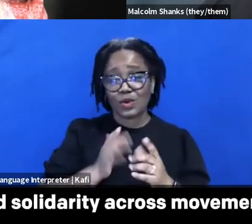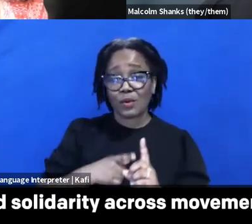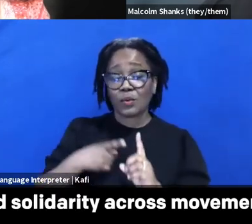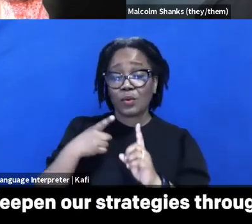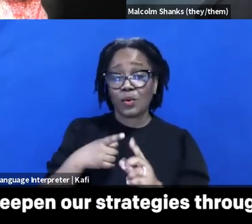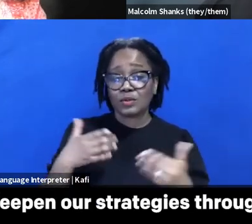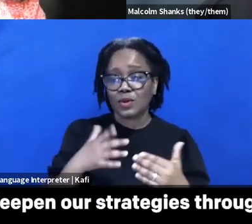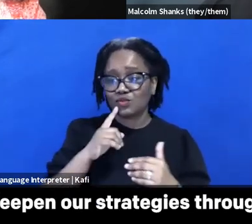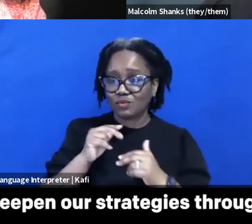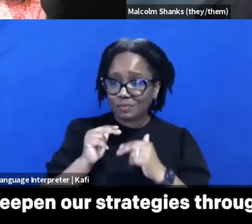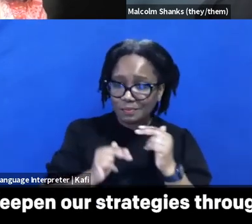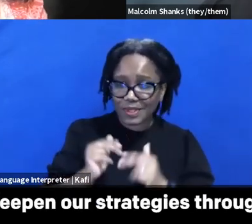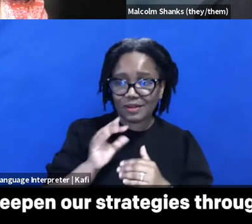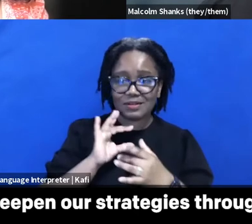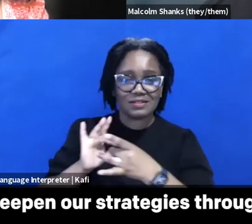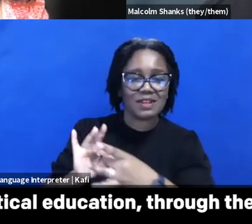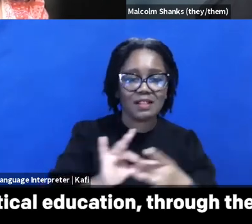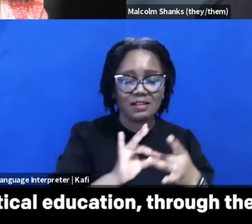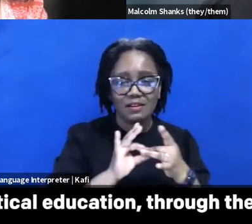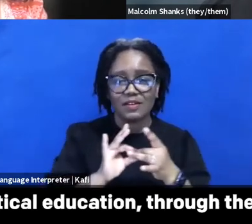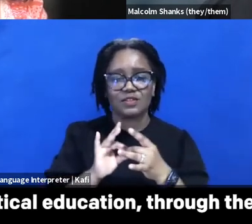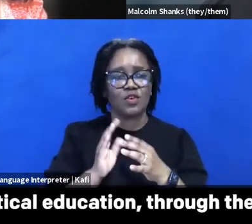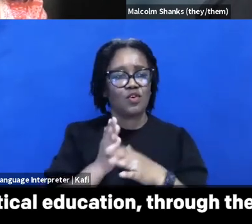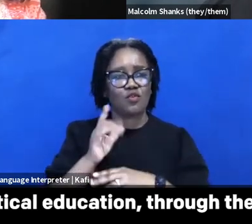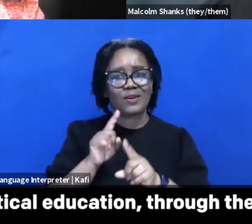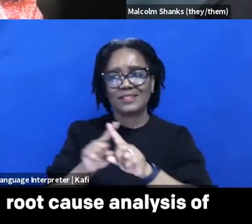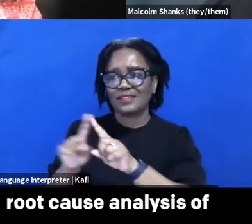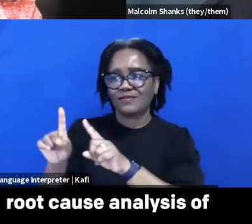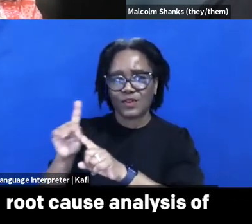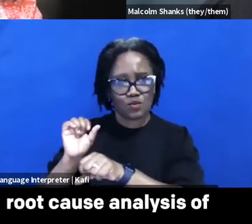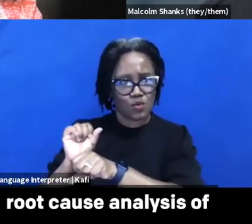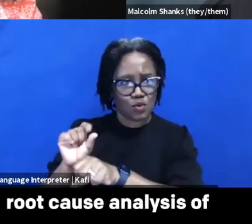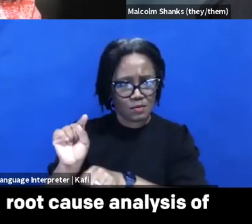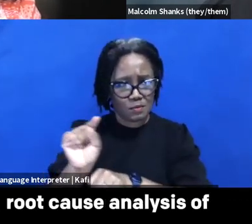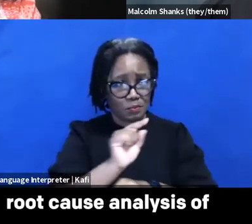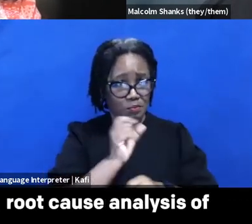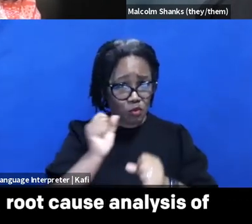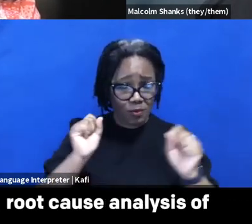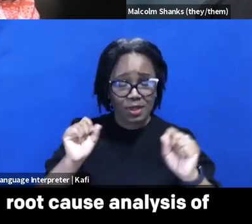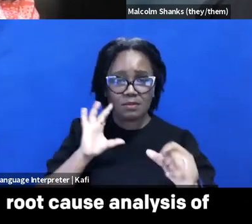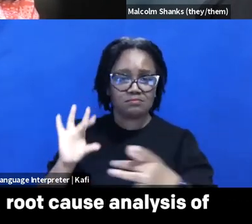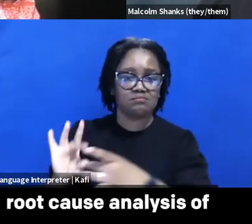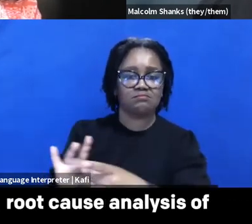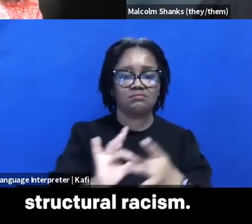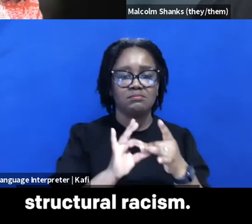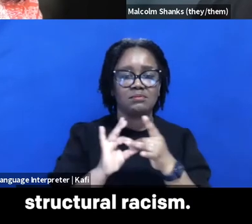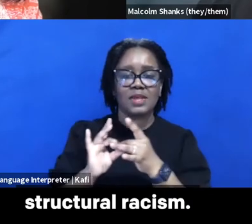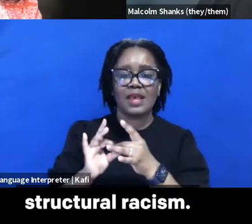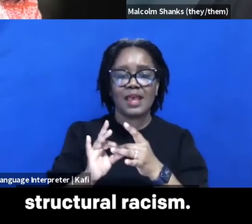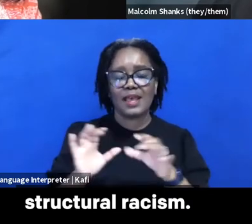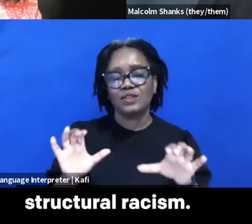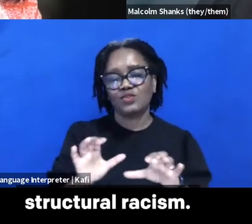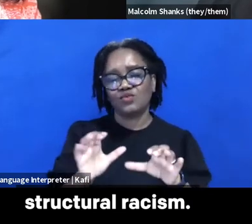build solidarity across movements and deepen our strategies through political education, through root cause analysis